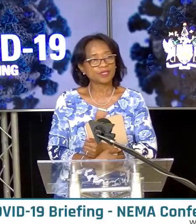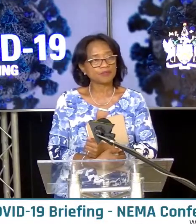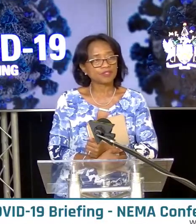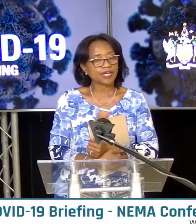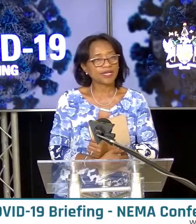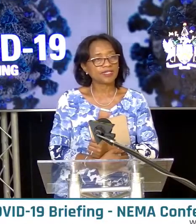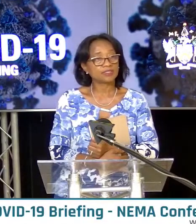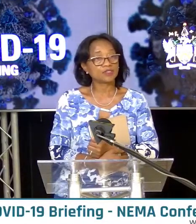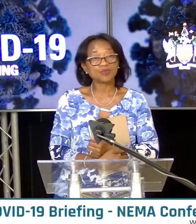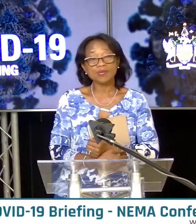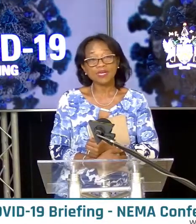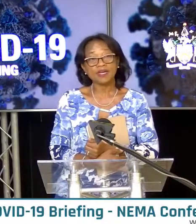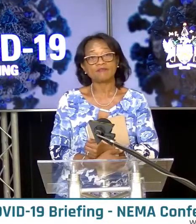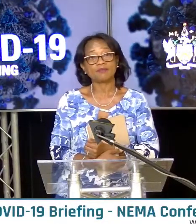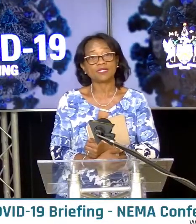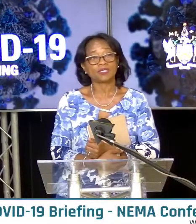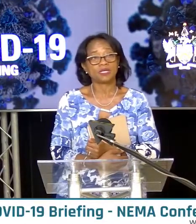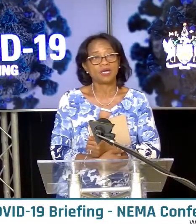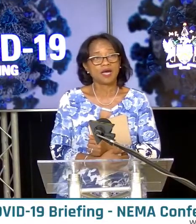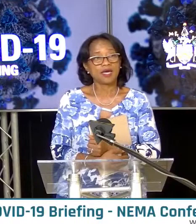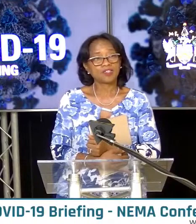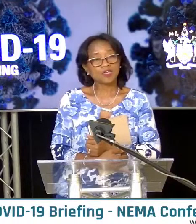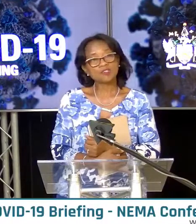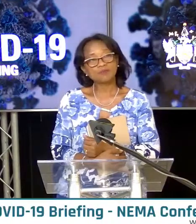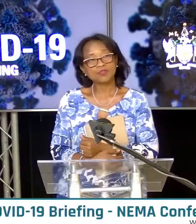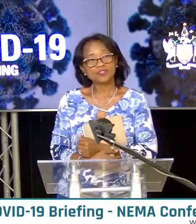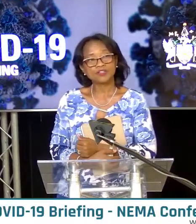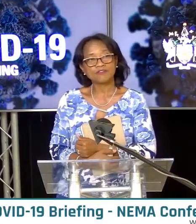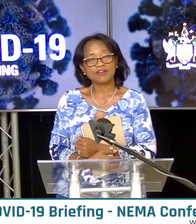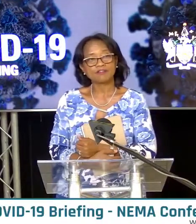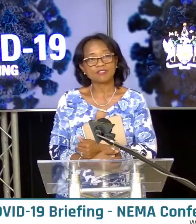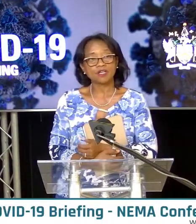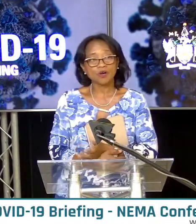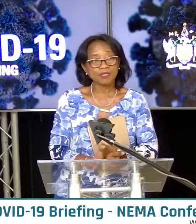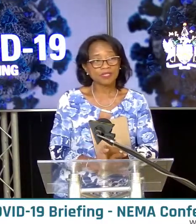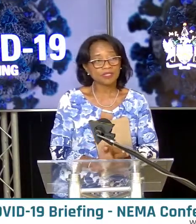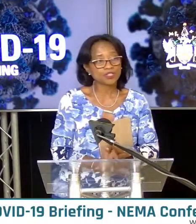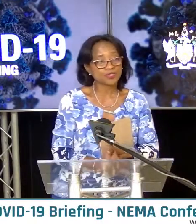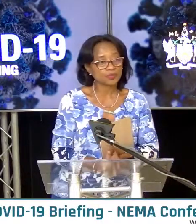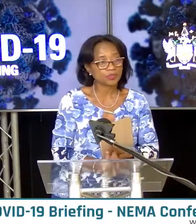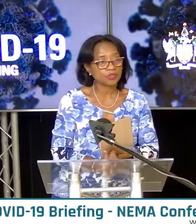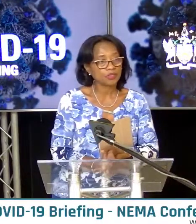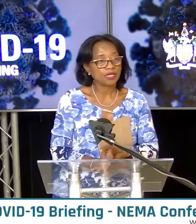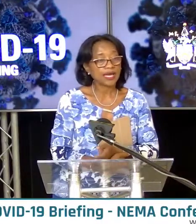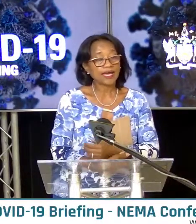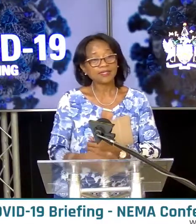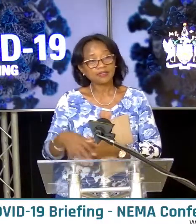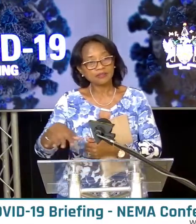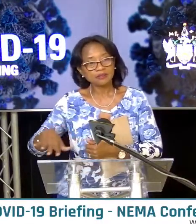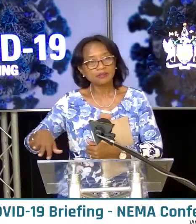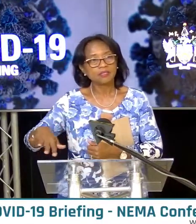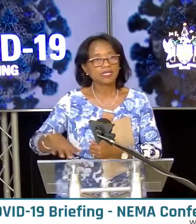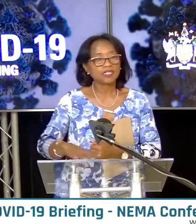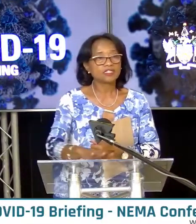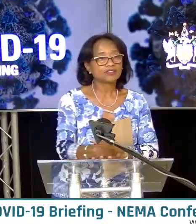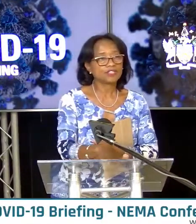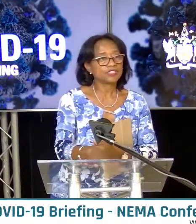from neighboring islands who may have been exposed to the virus coming ashore